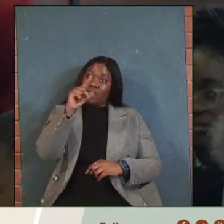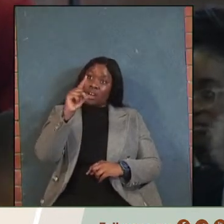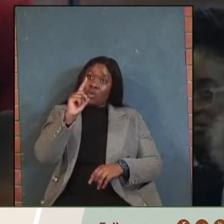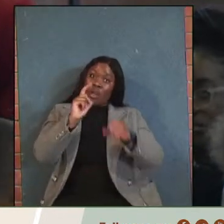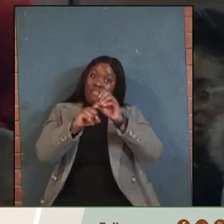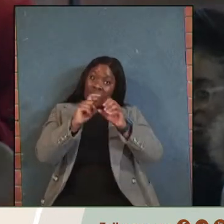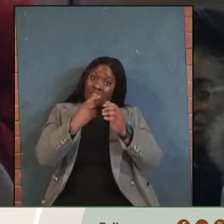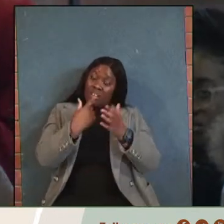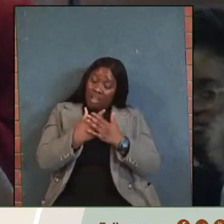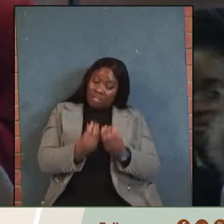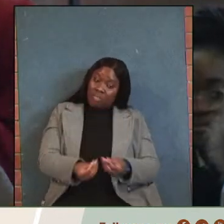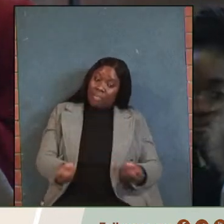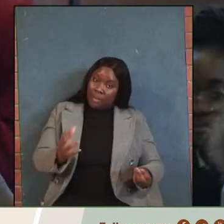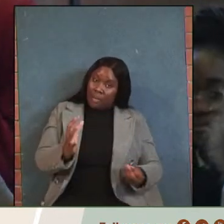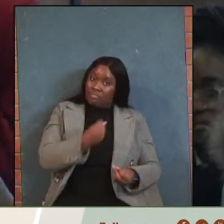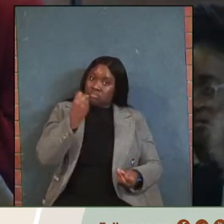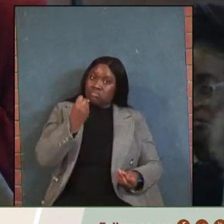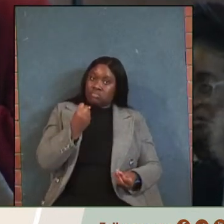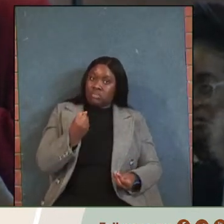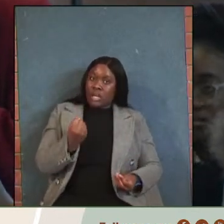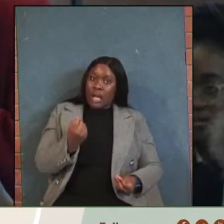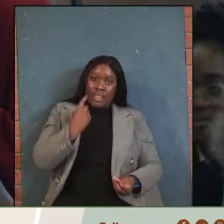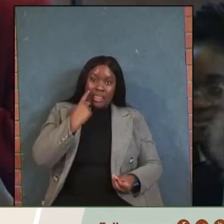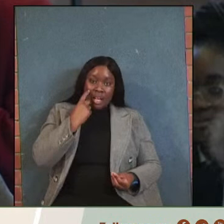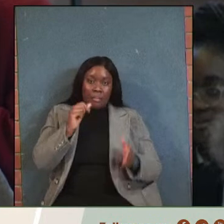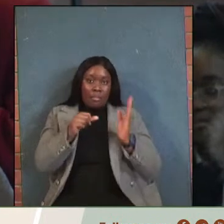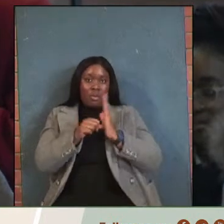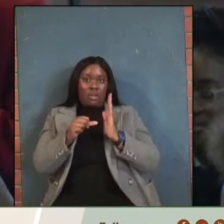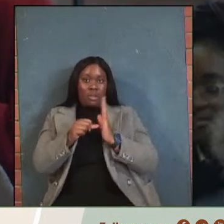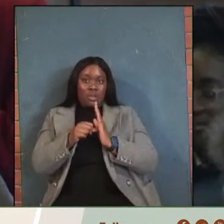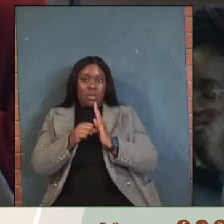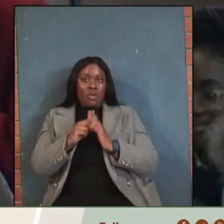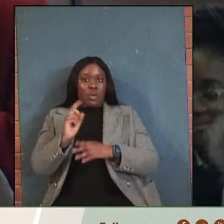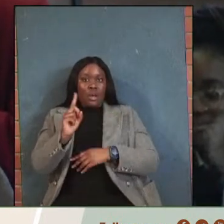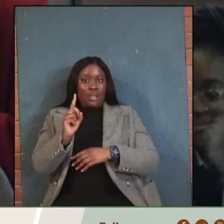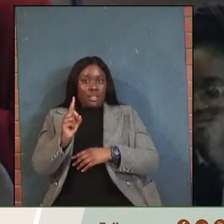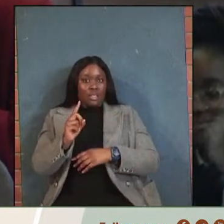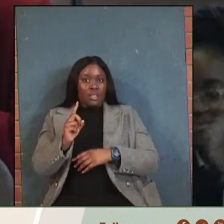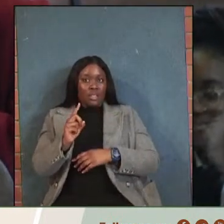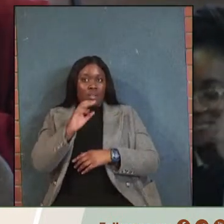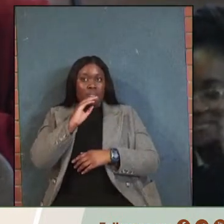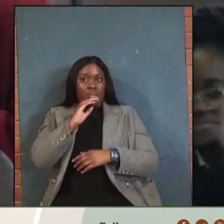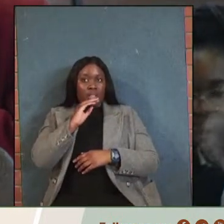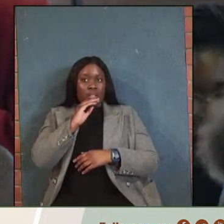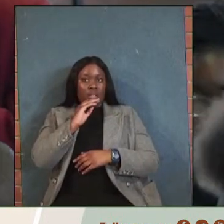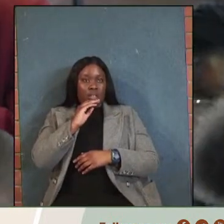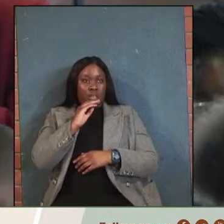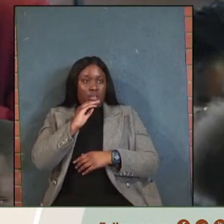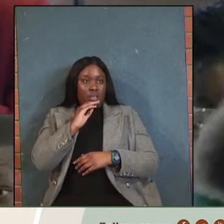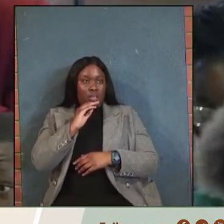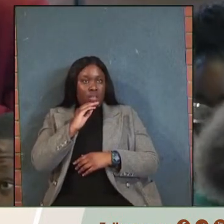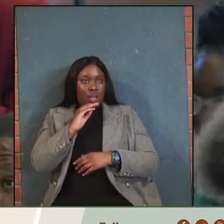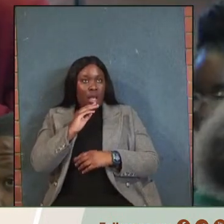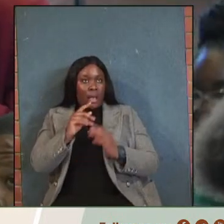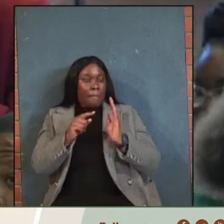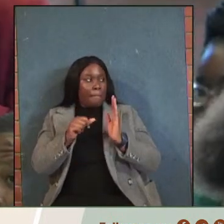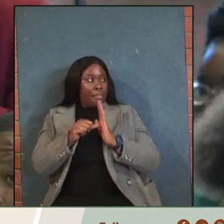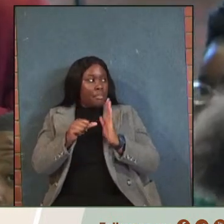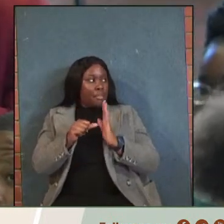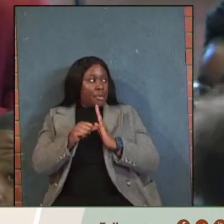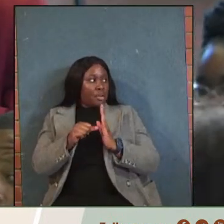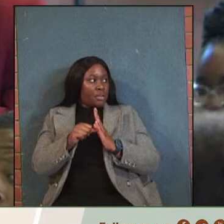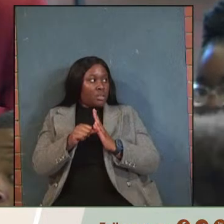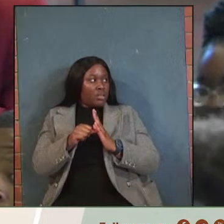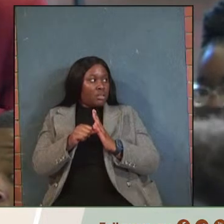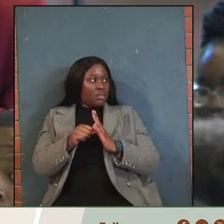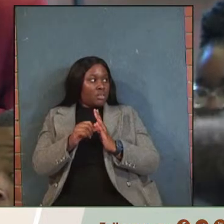my message is that really, I don't think we must sell, you know, a dream to parents that, you know what, they're safe all the way, they're safe all the way. I